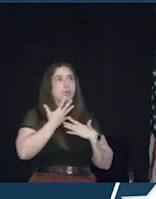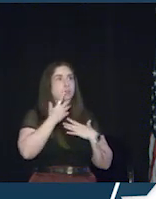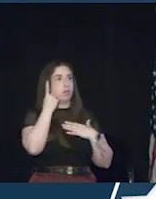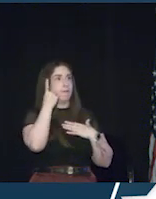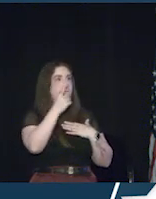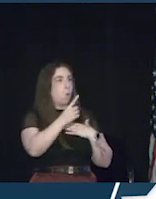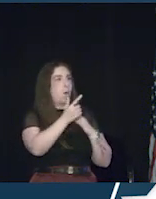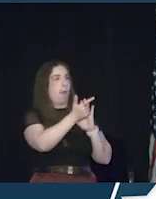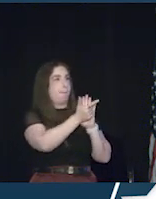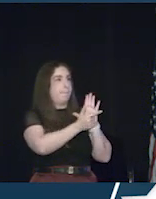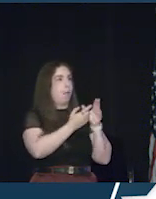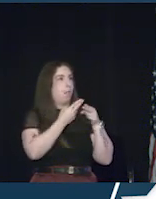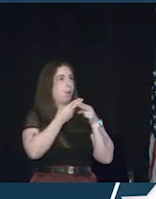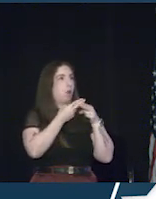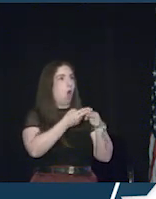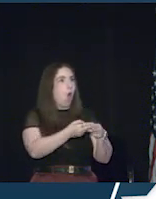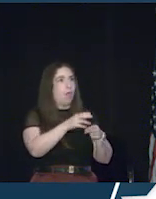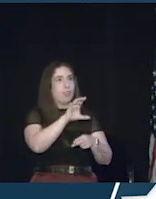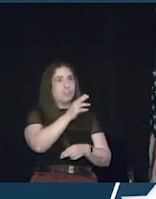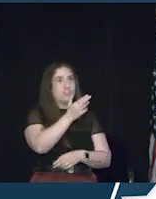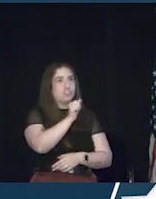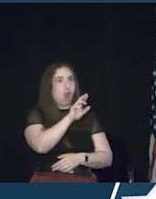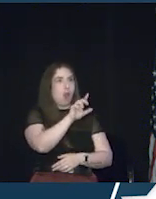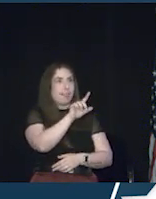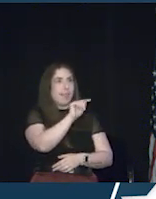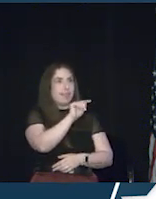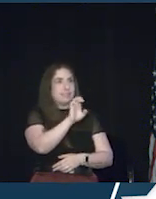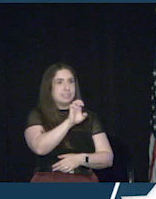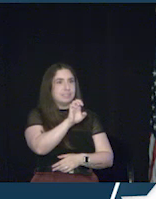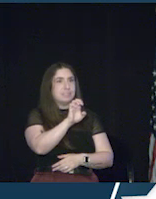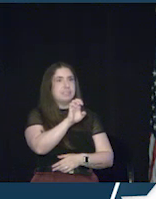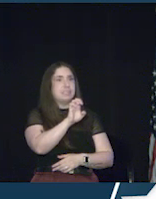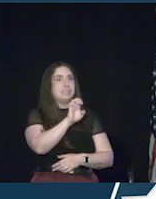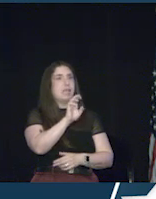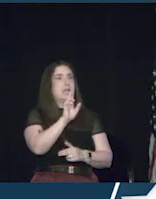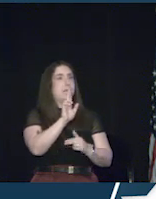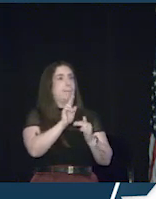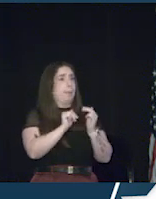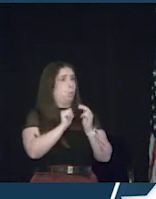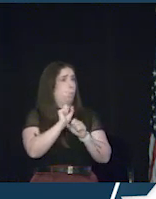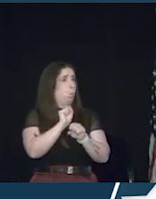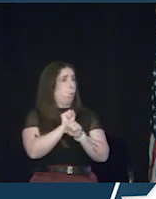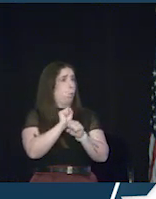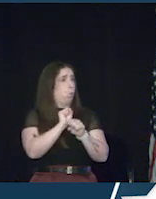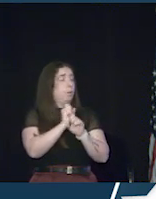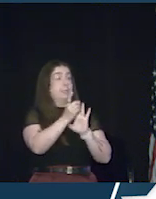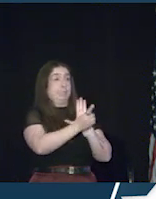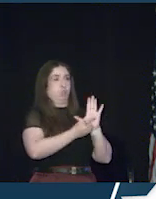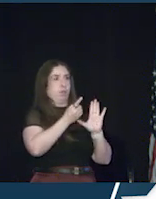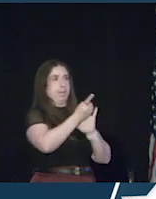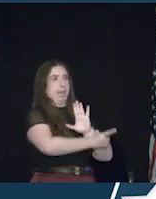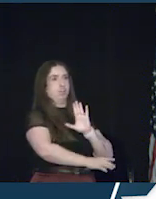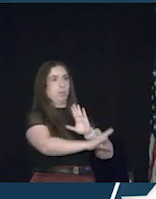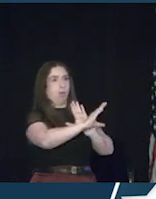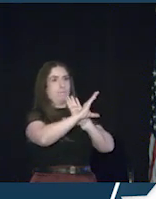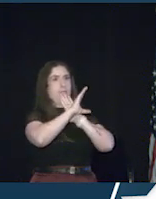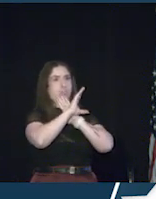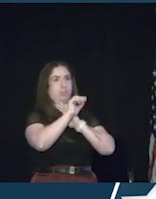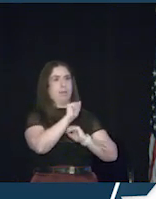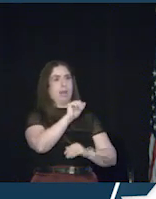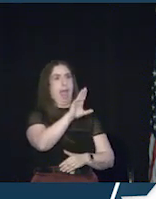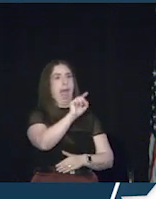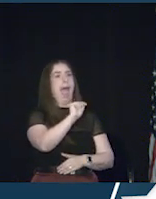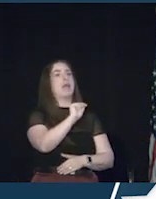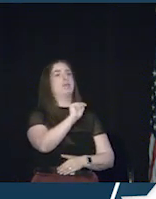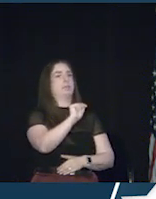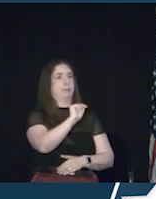called the Charlotte Woodward Organ Transplant Discrimination Prevention Act. Will you tell